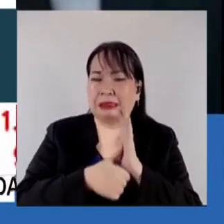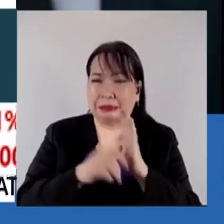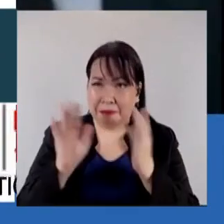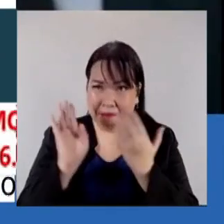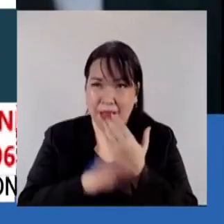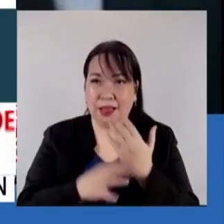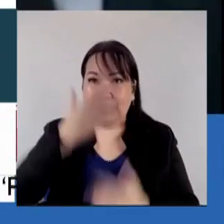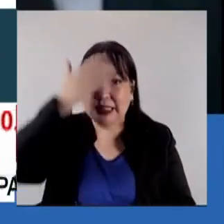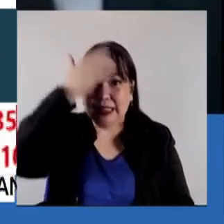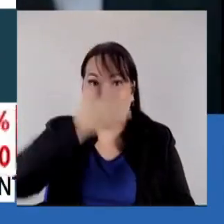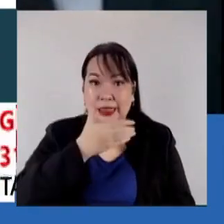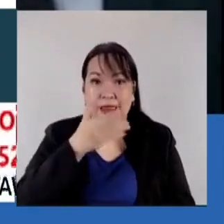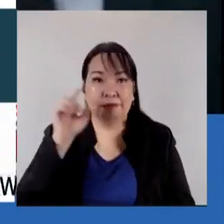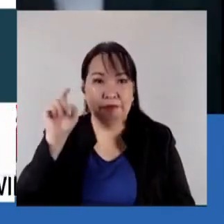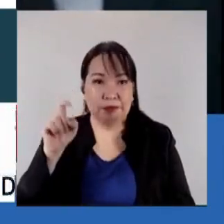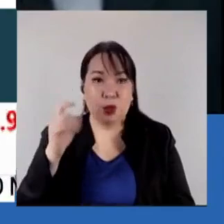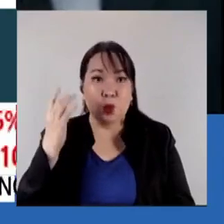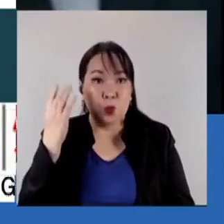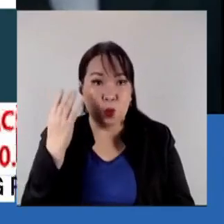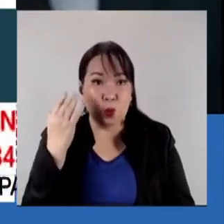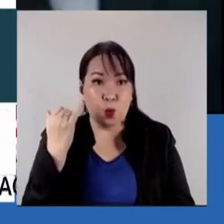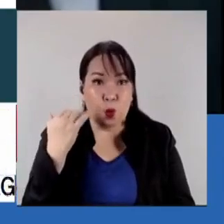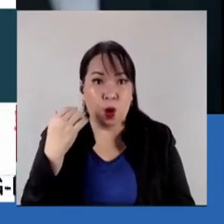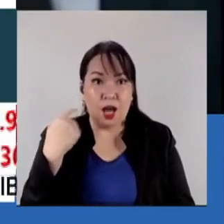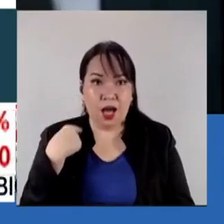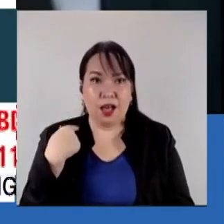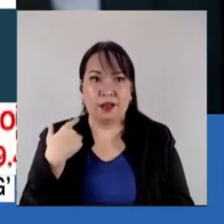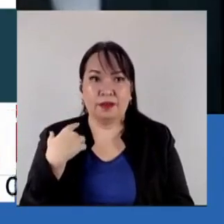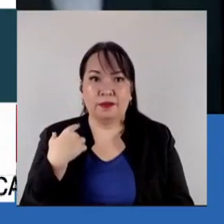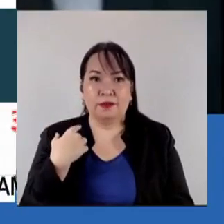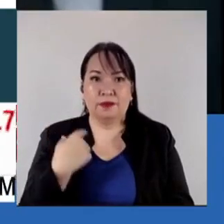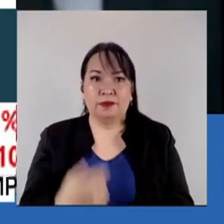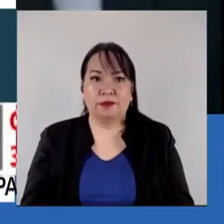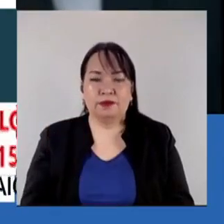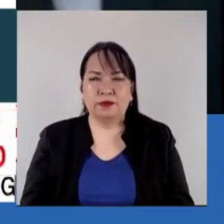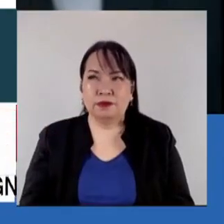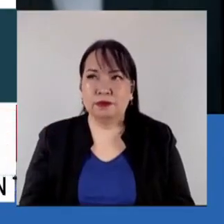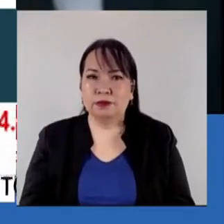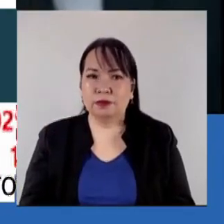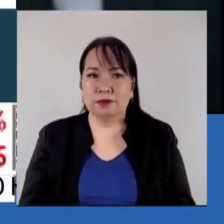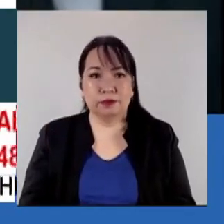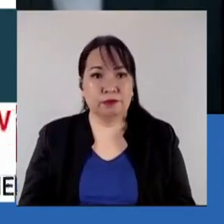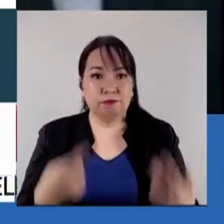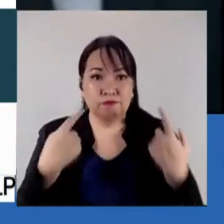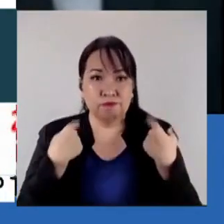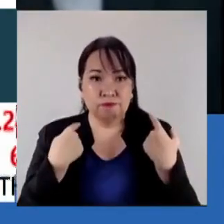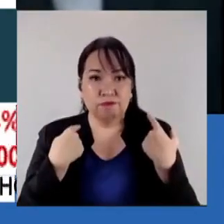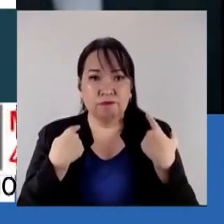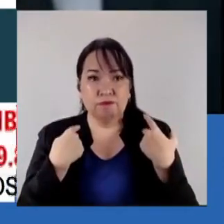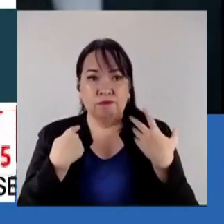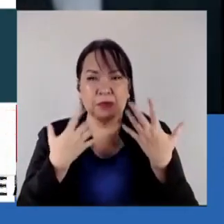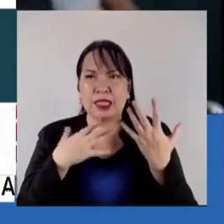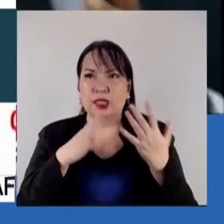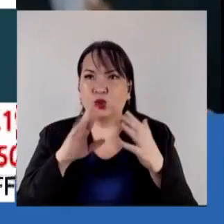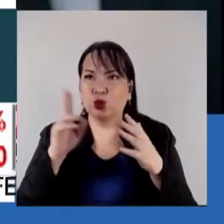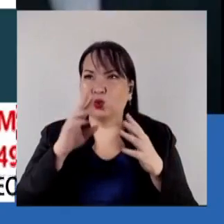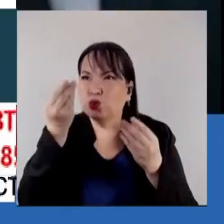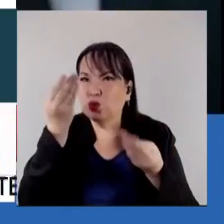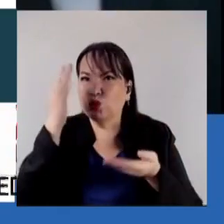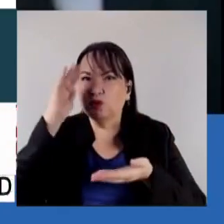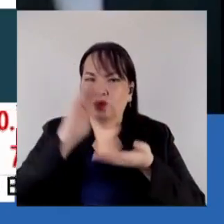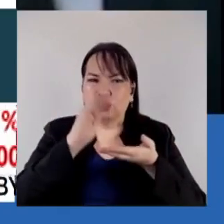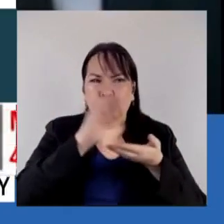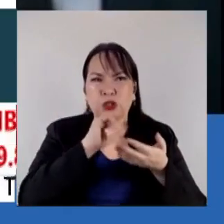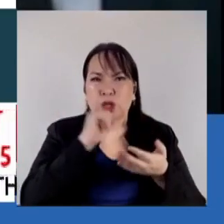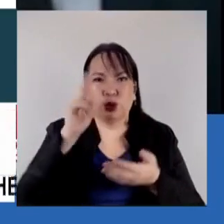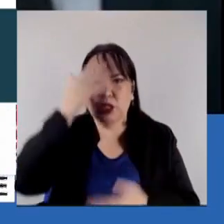because we also know that there is significant public discontent on the mandatory use of face shields. So